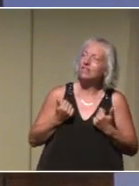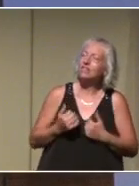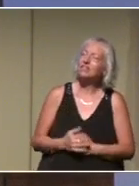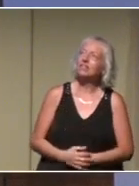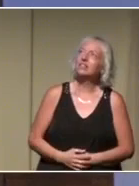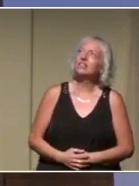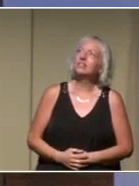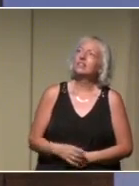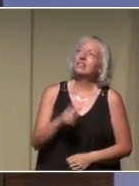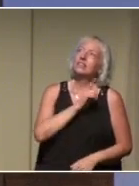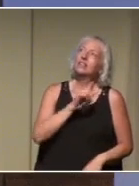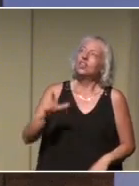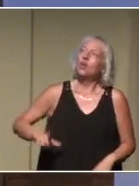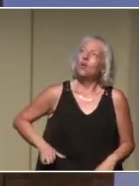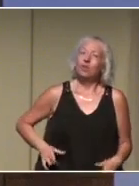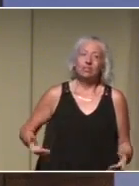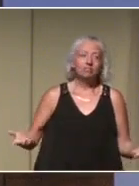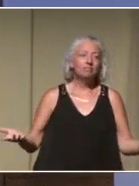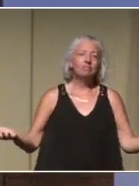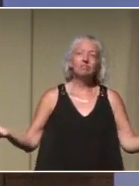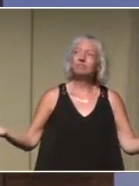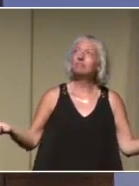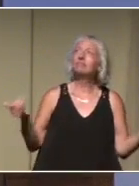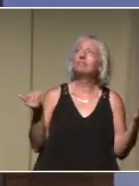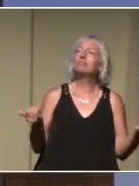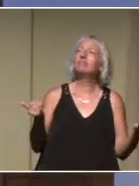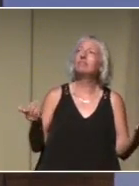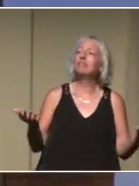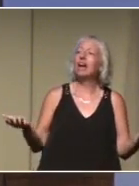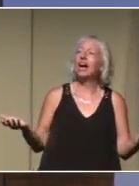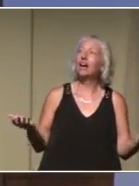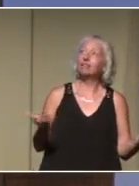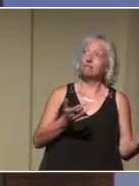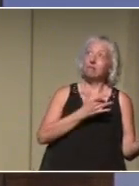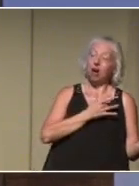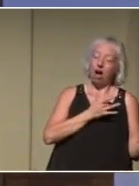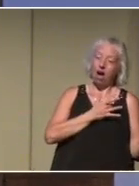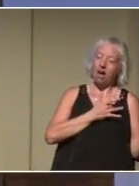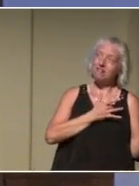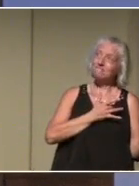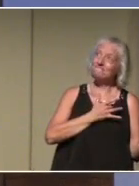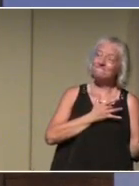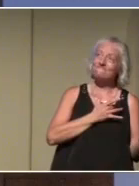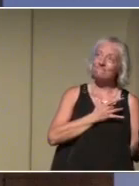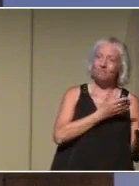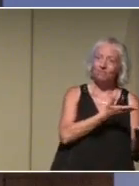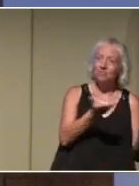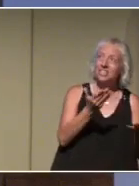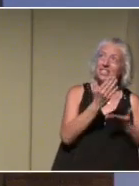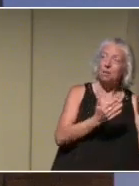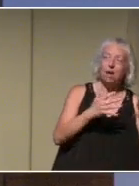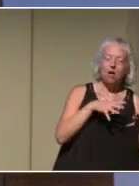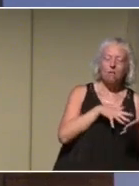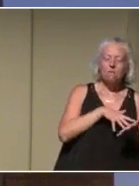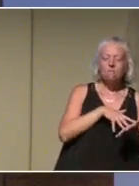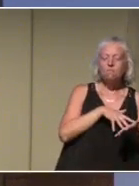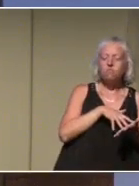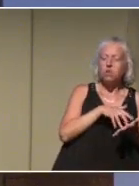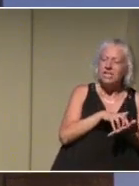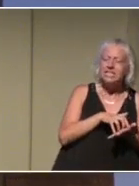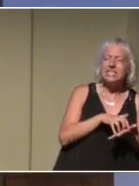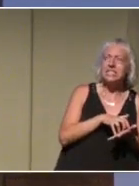Lord, in this place today where hearts are just too weak to